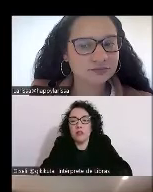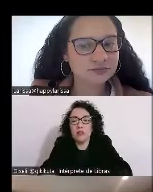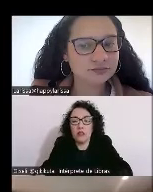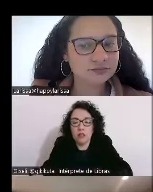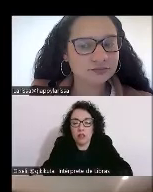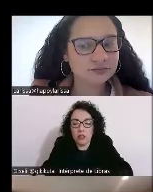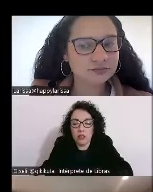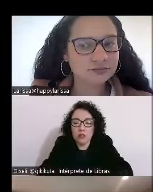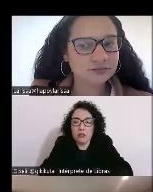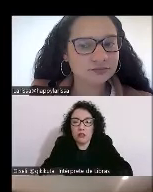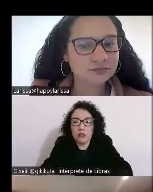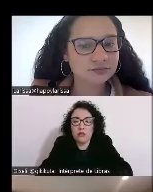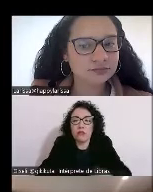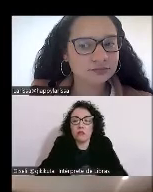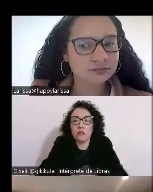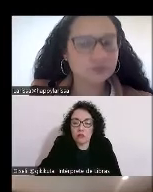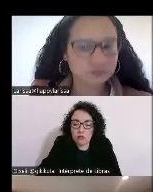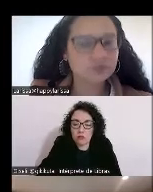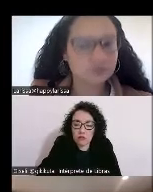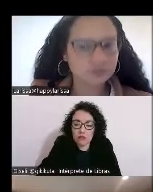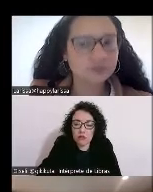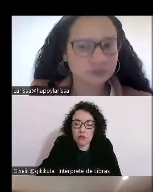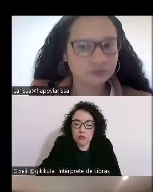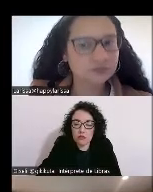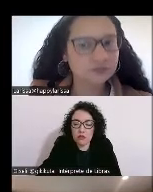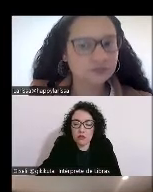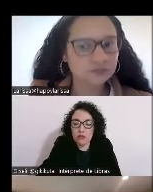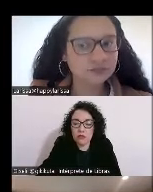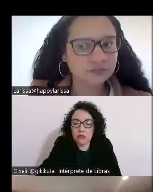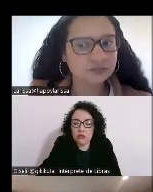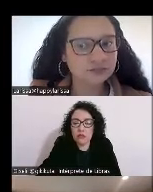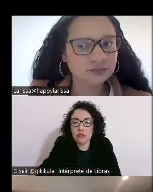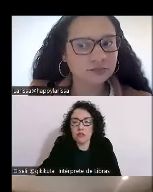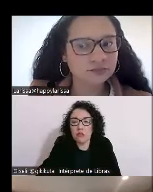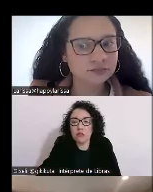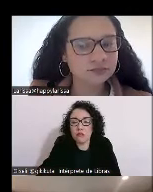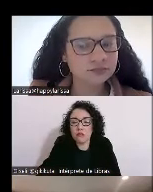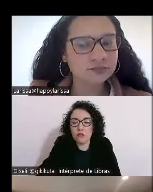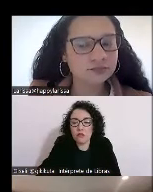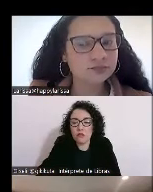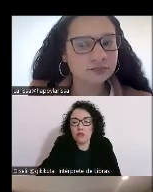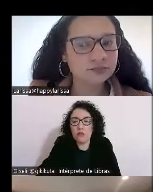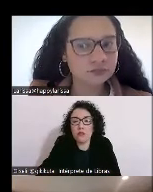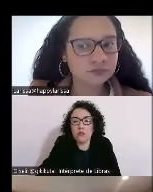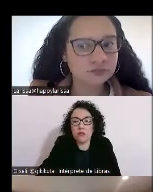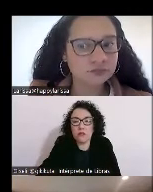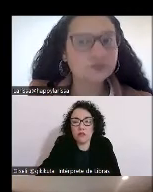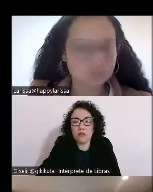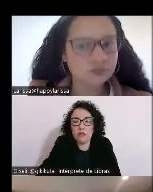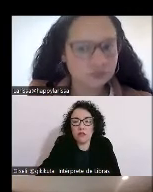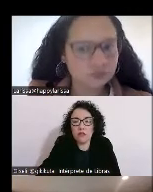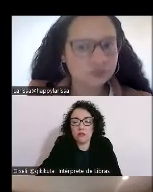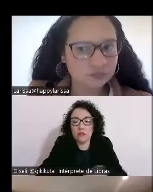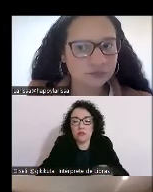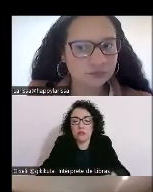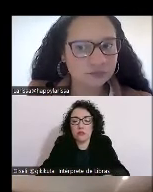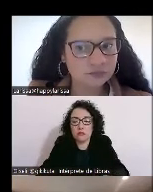into Portuguese. It's been translated into many, many other languages. if you go online and put